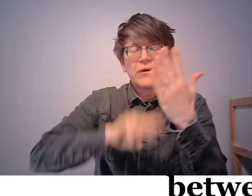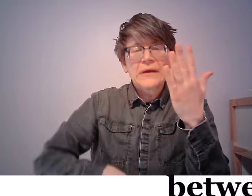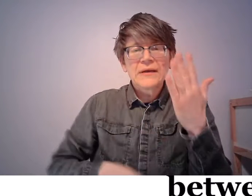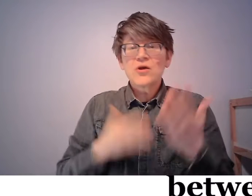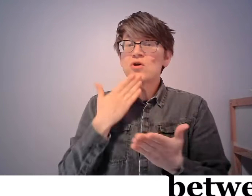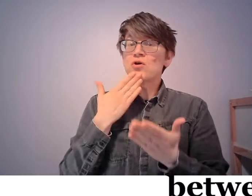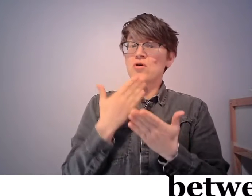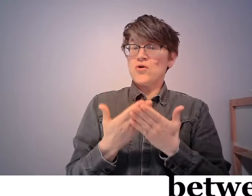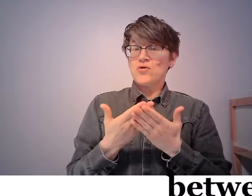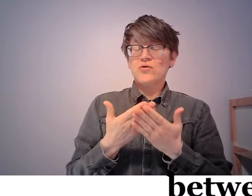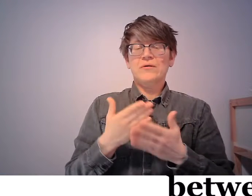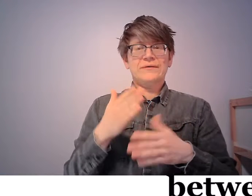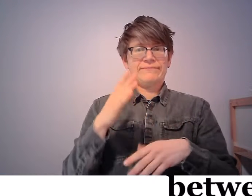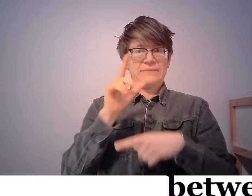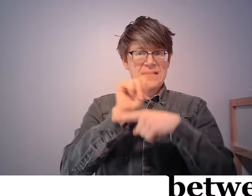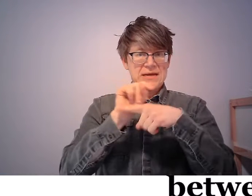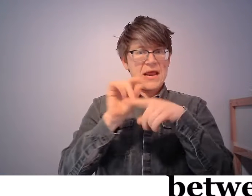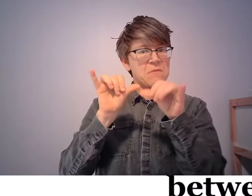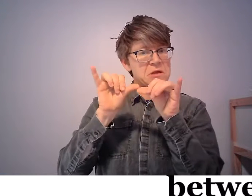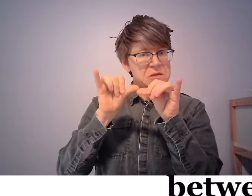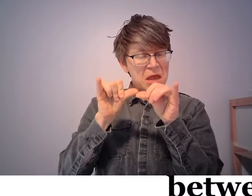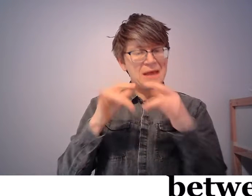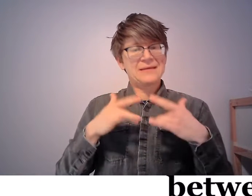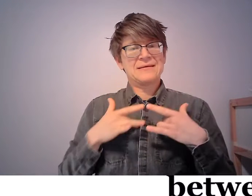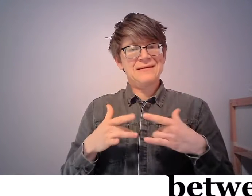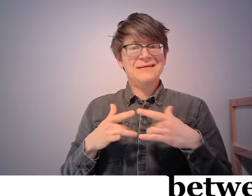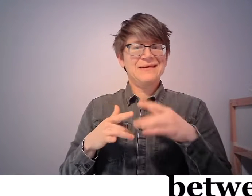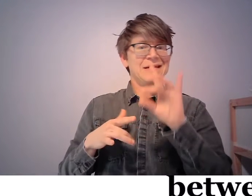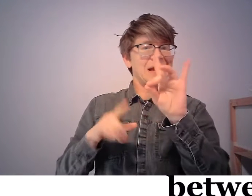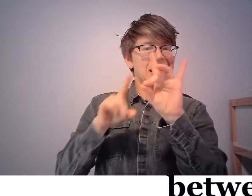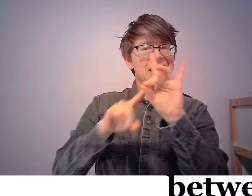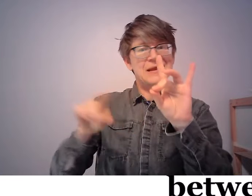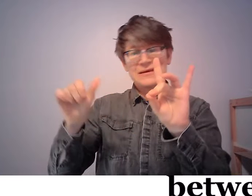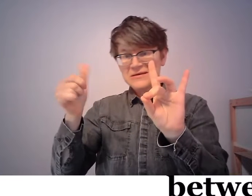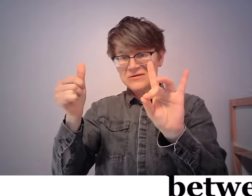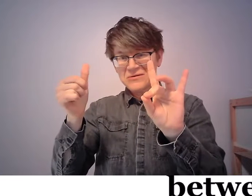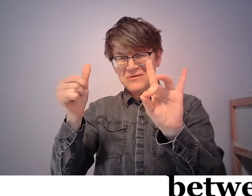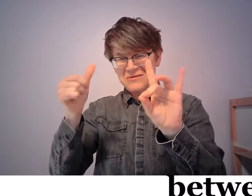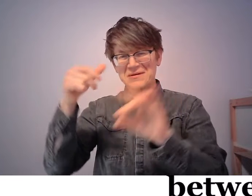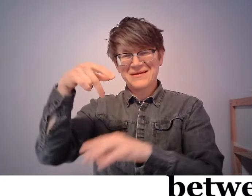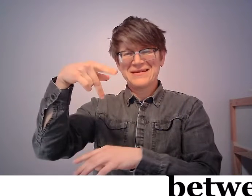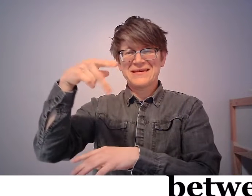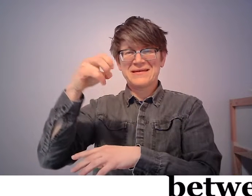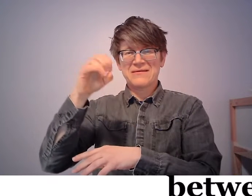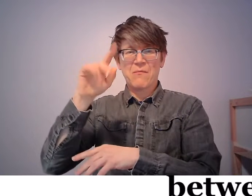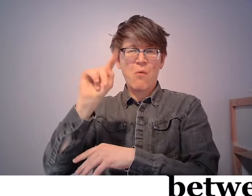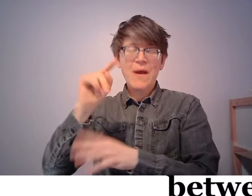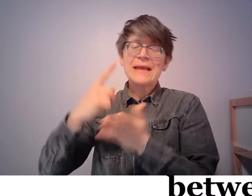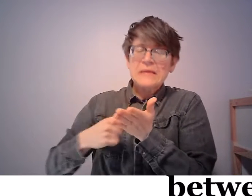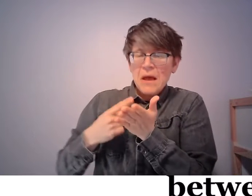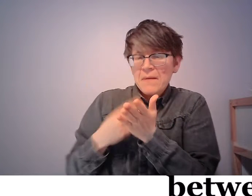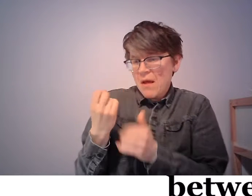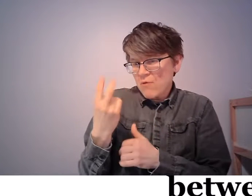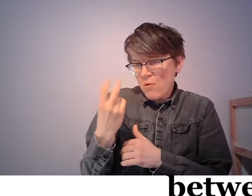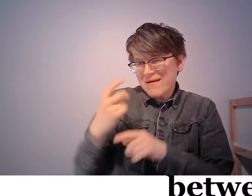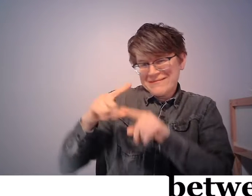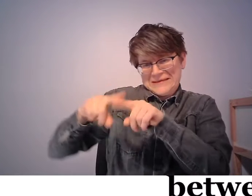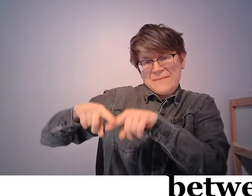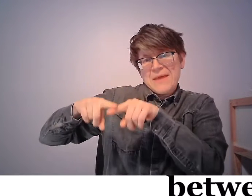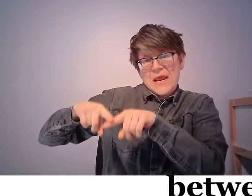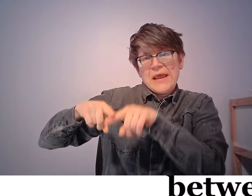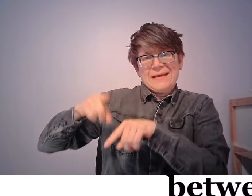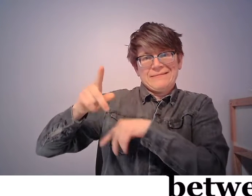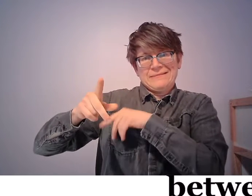text type generally range between 8 to 10 point or occasionally 12 point, depending on the typeface,